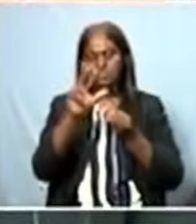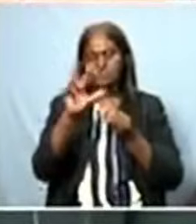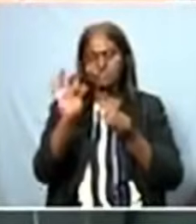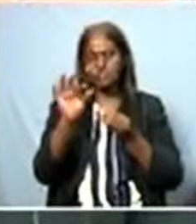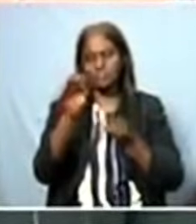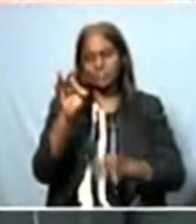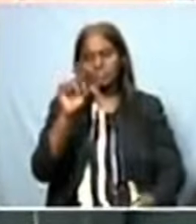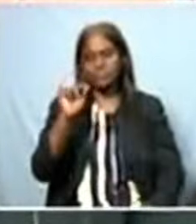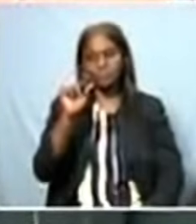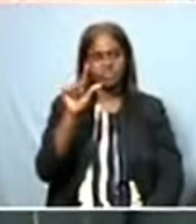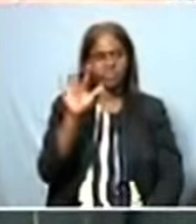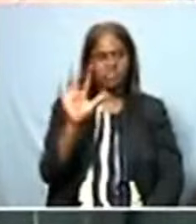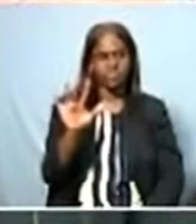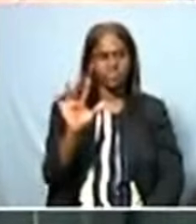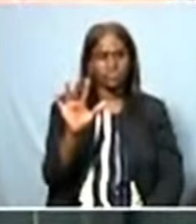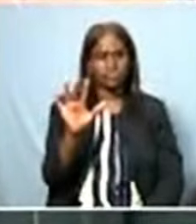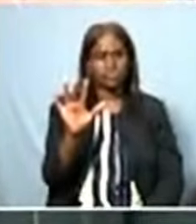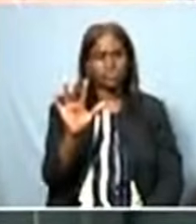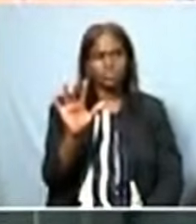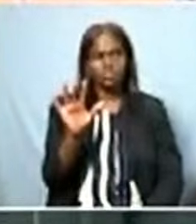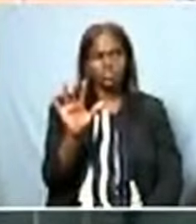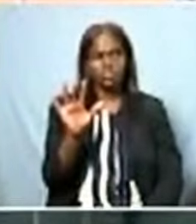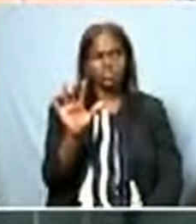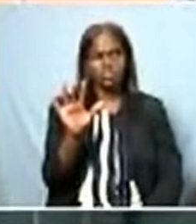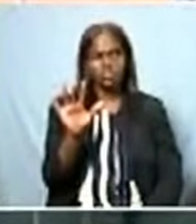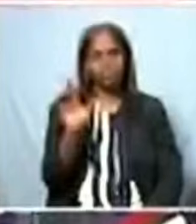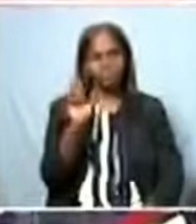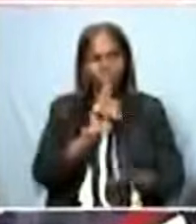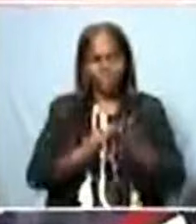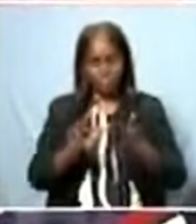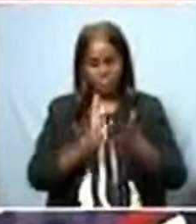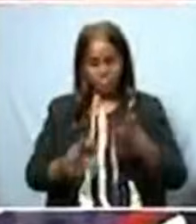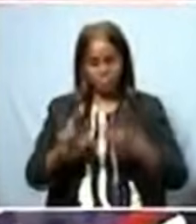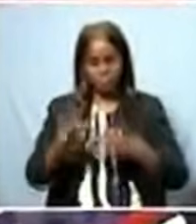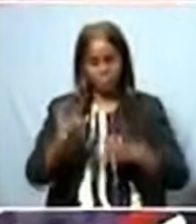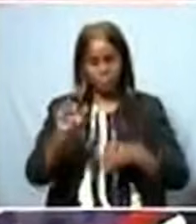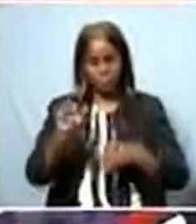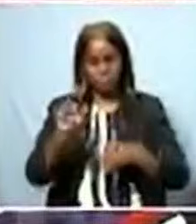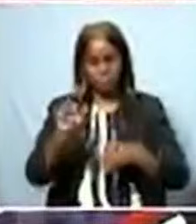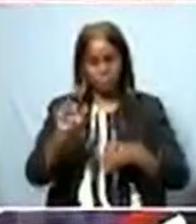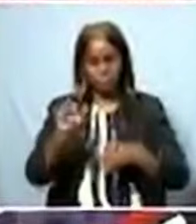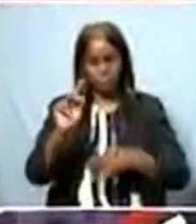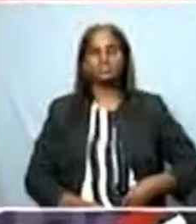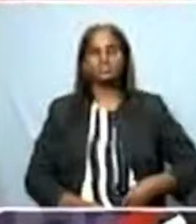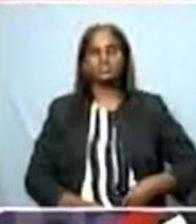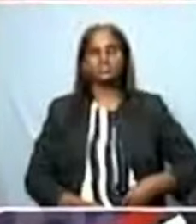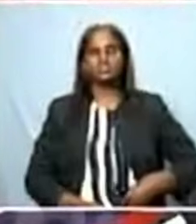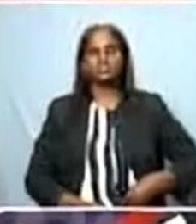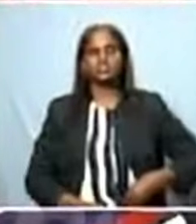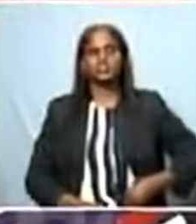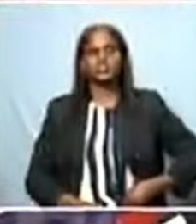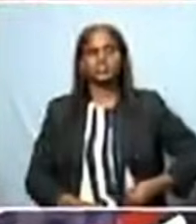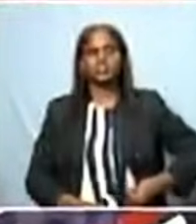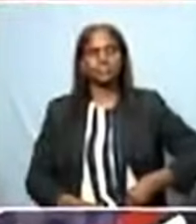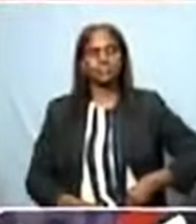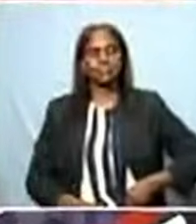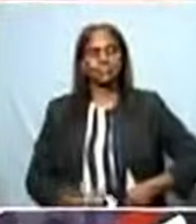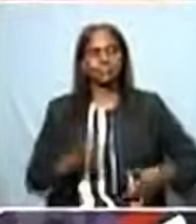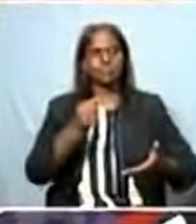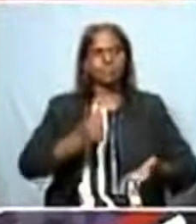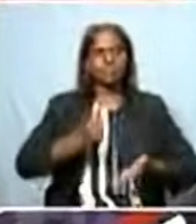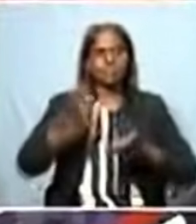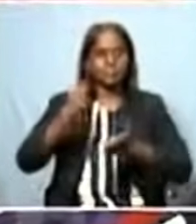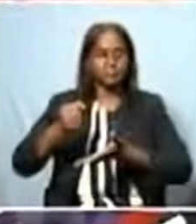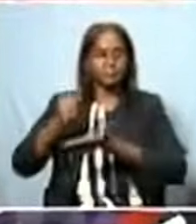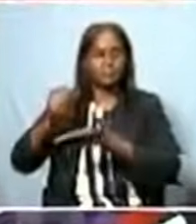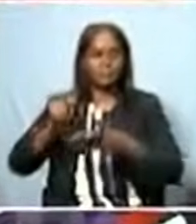of 2025. Let the bill be read the first time. The Appropriation